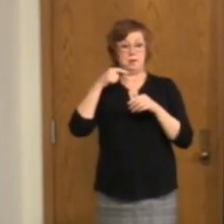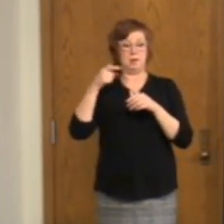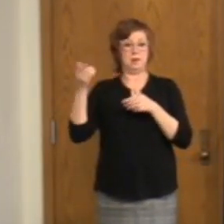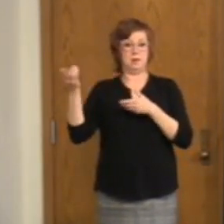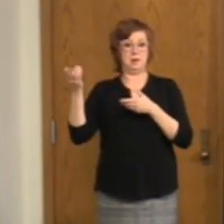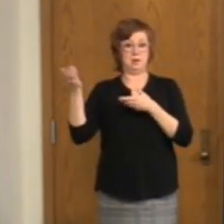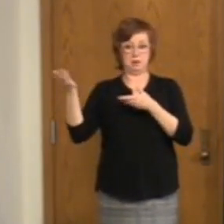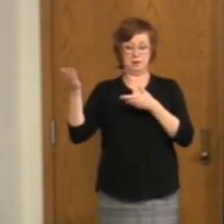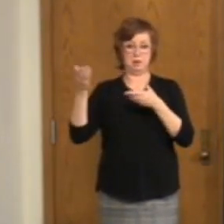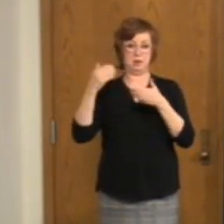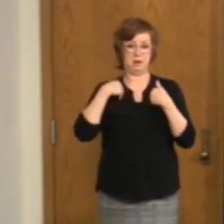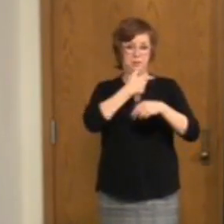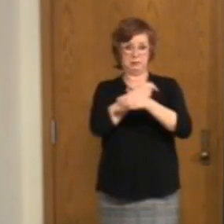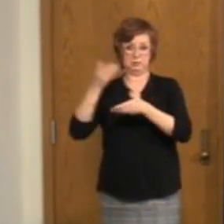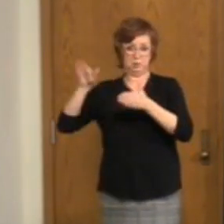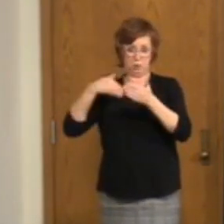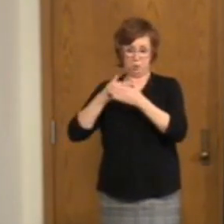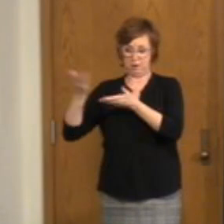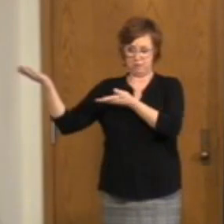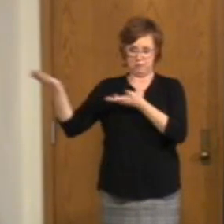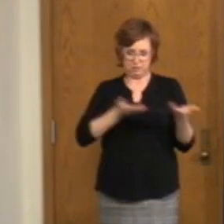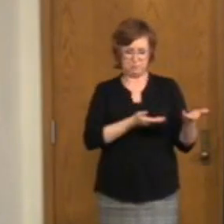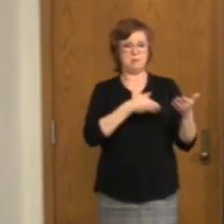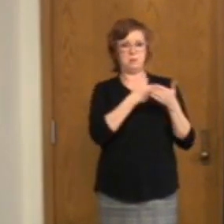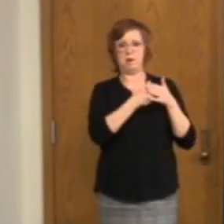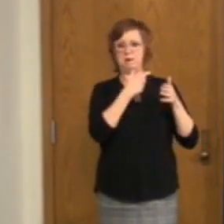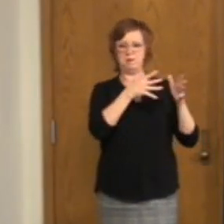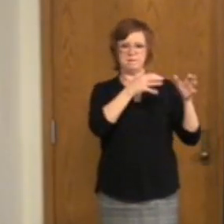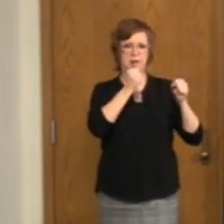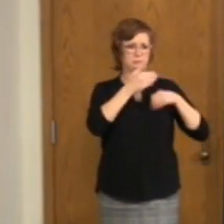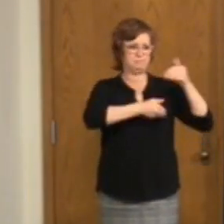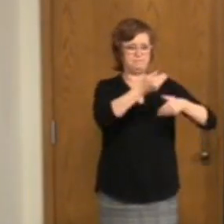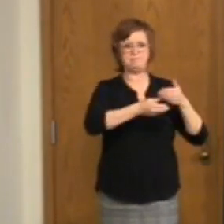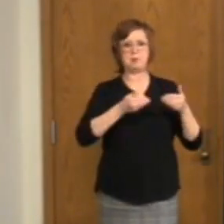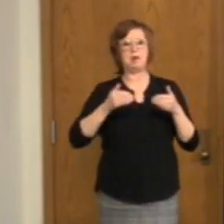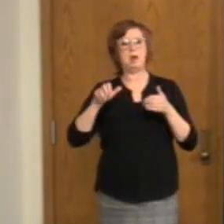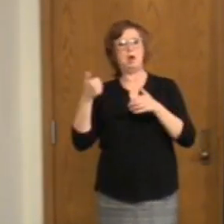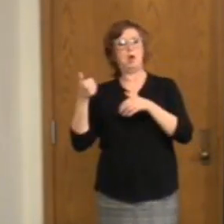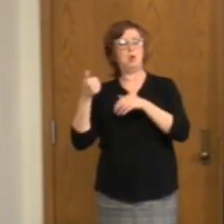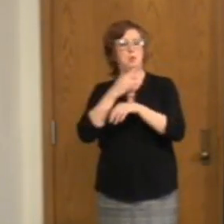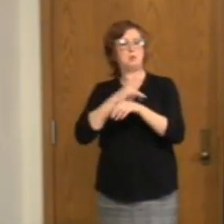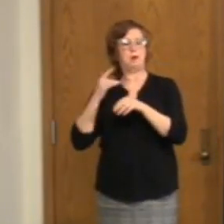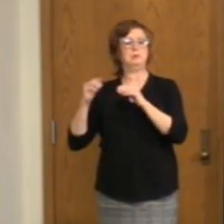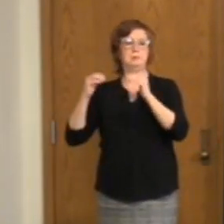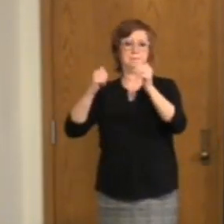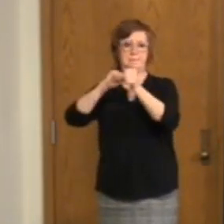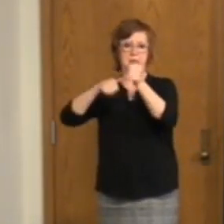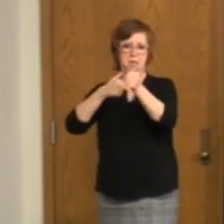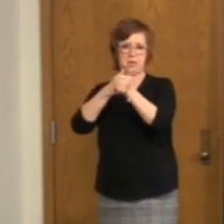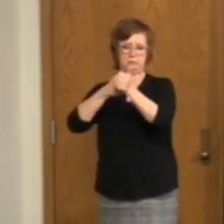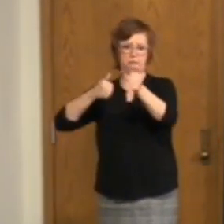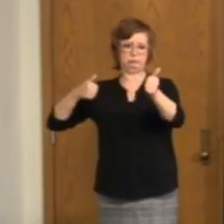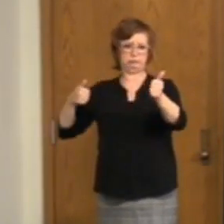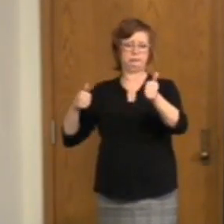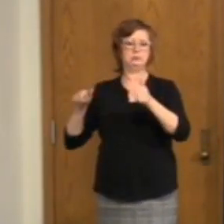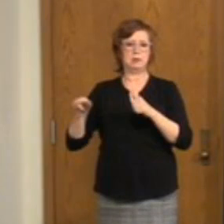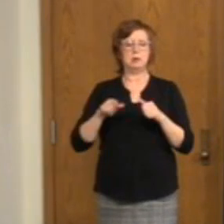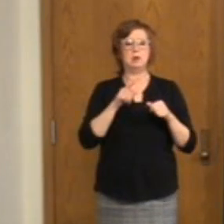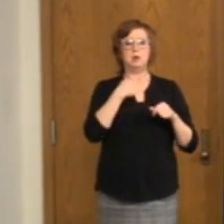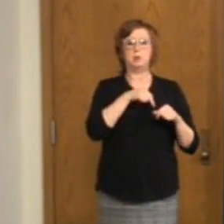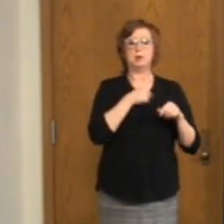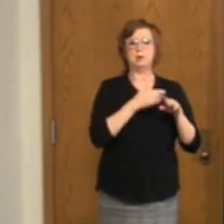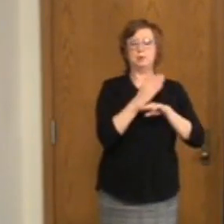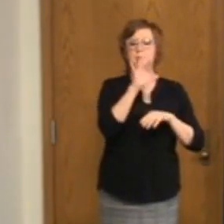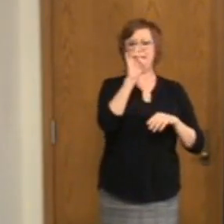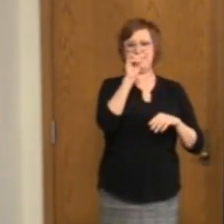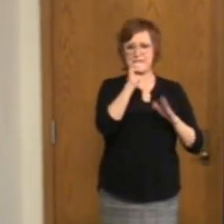people's arms. We have now administered about just over 80,000 shots. That's over 100% of the doses that we have